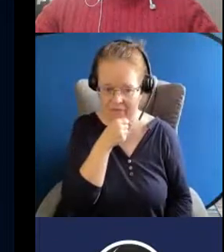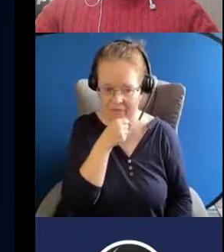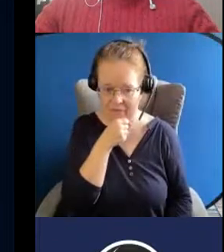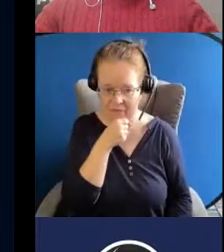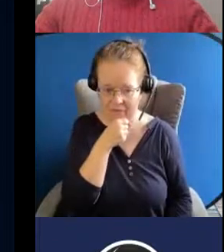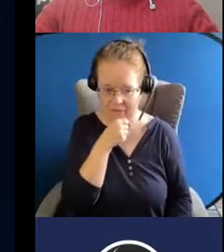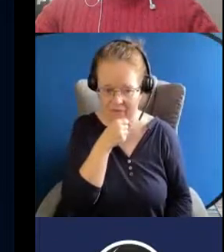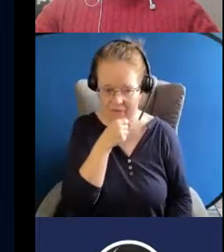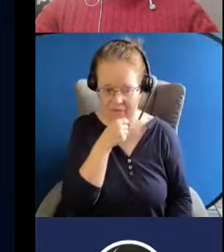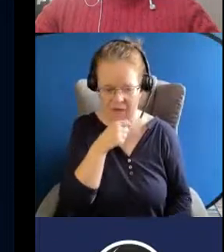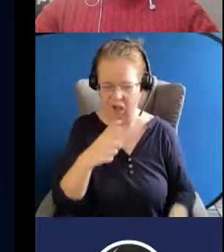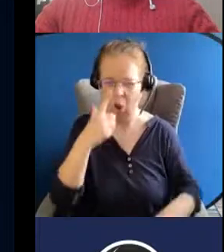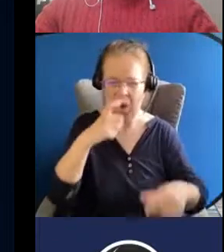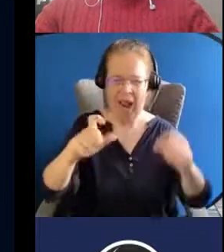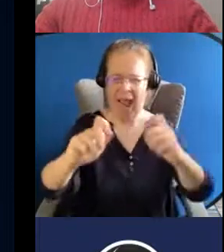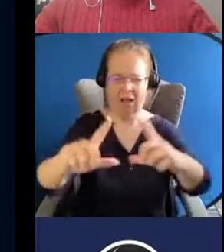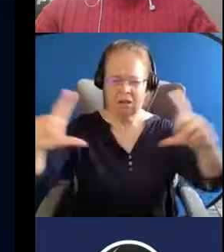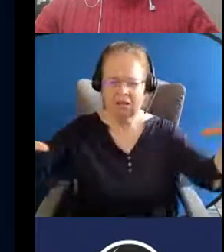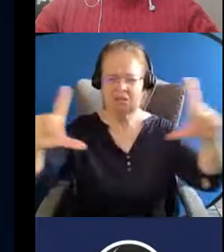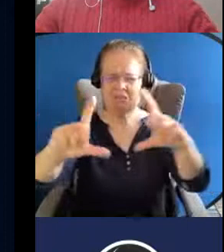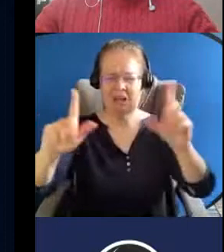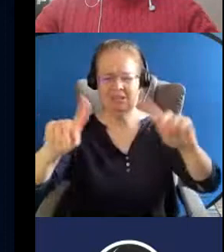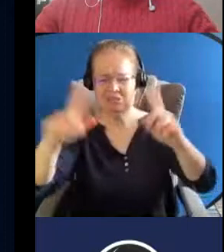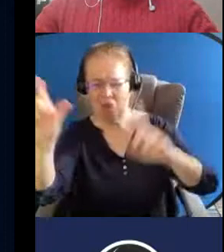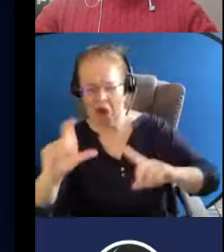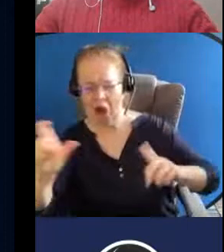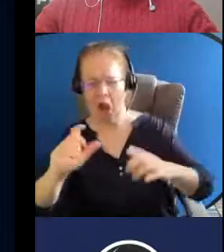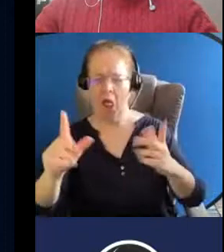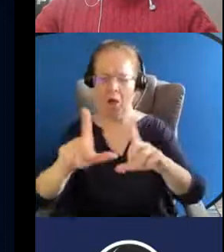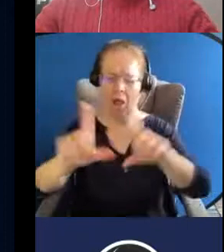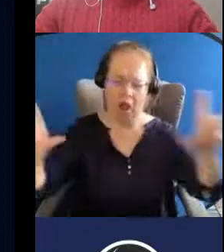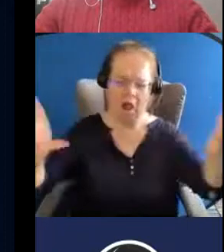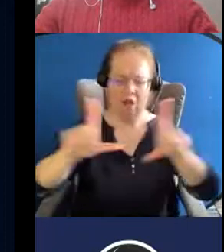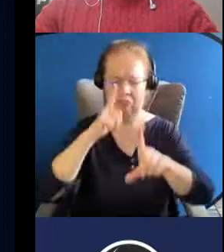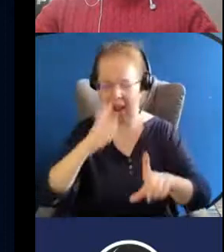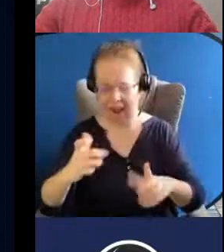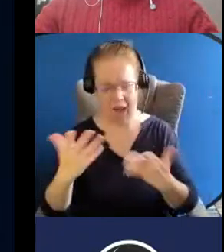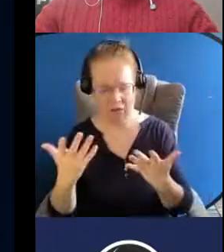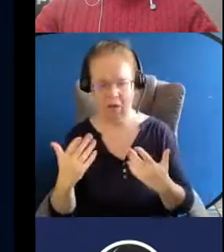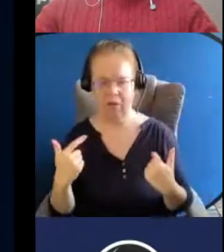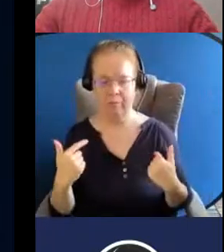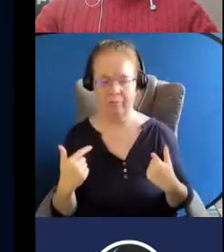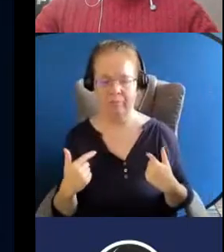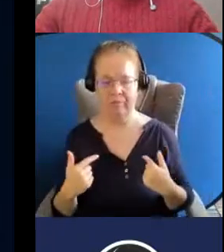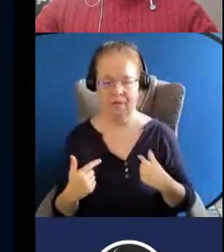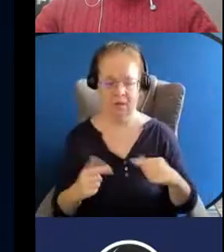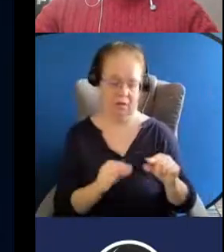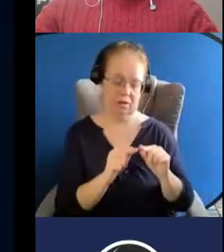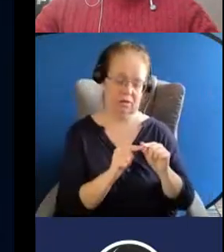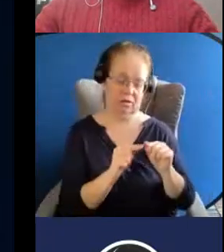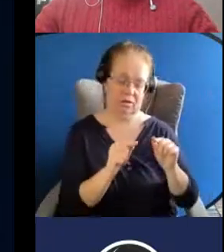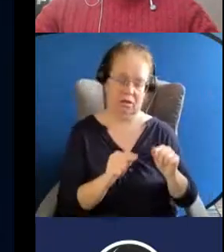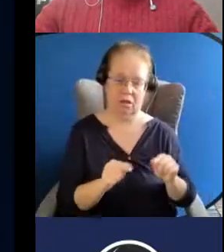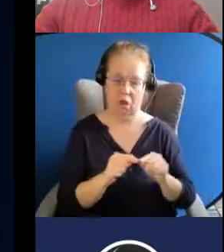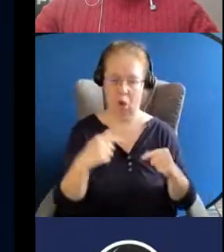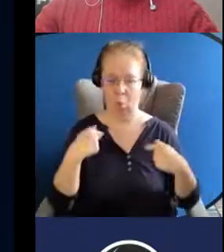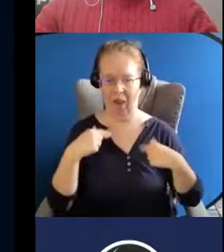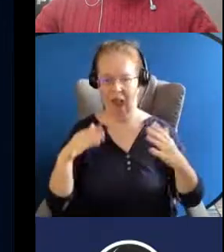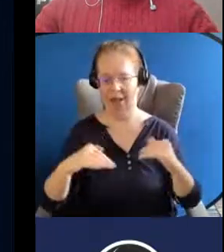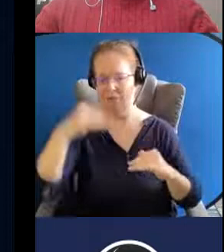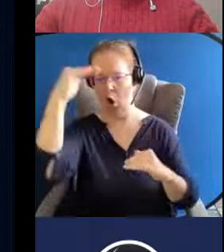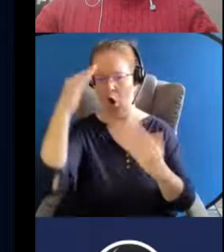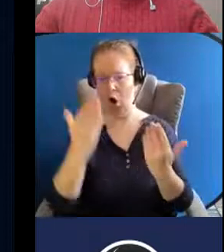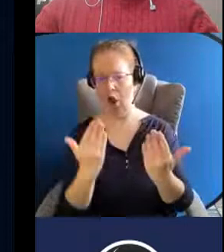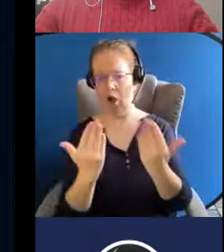you can resize them, recolor them, create lots of nice visual experiences with it. But we put a kind of a nice high contrast, low vis,